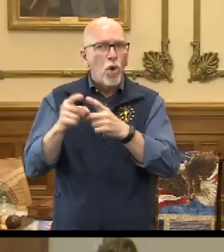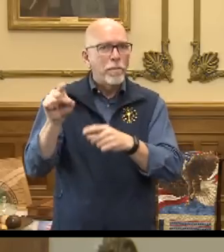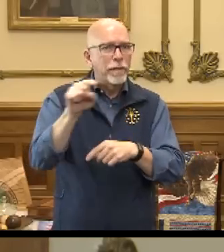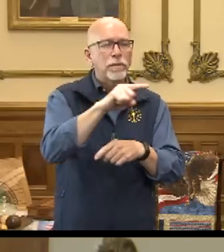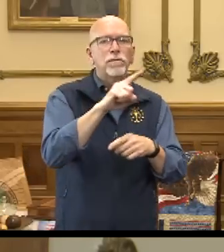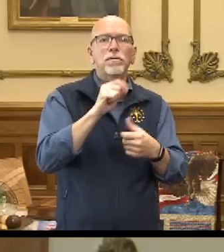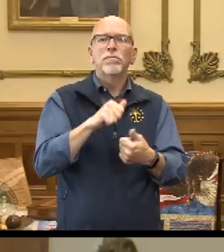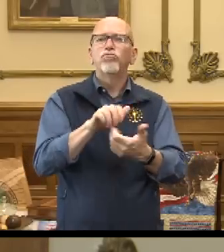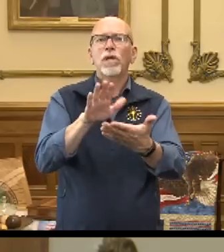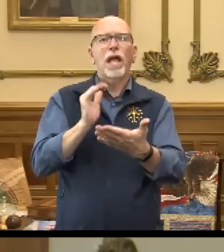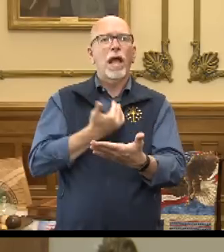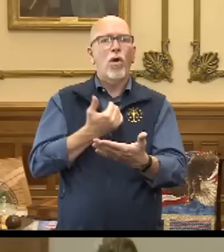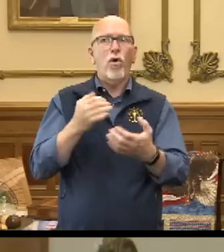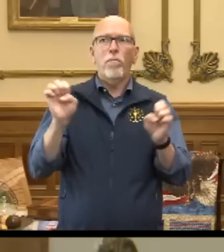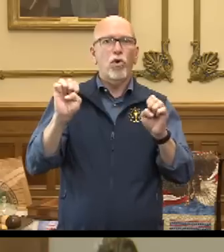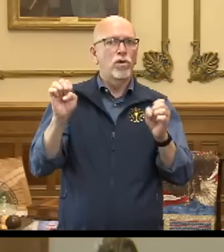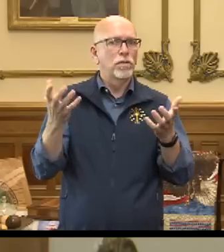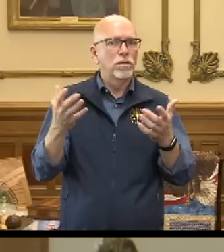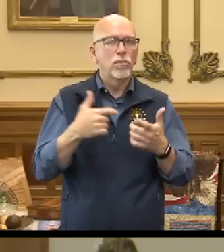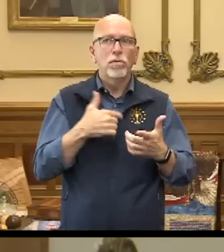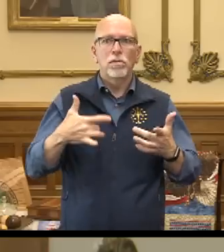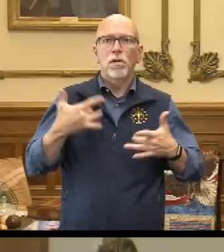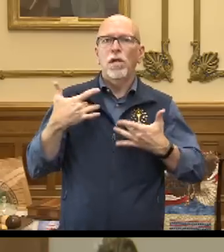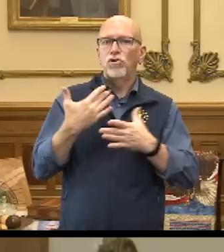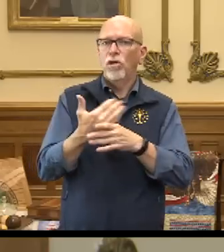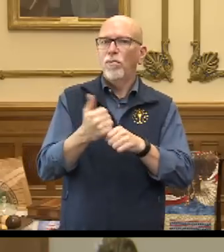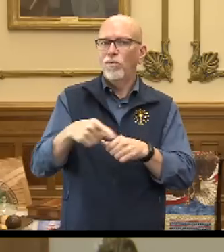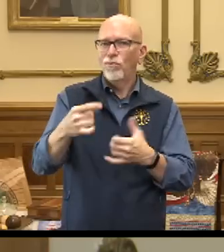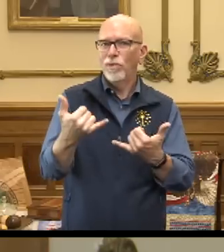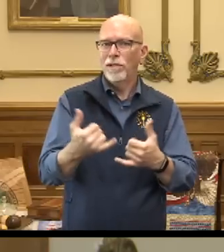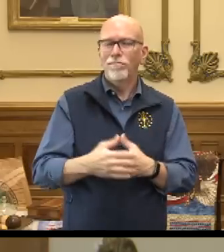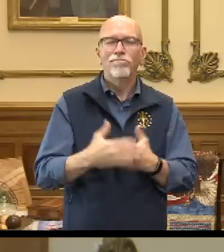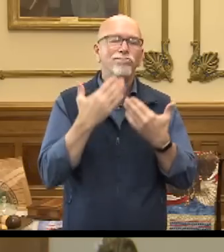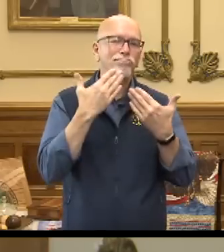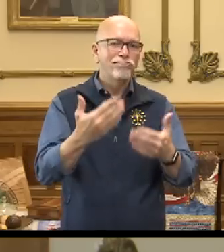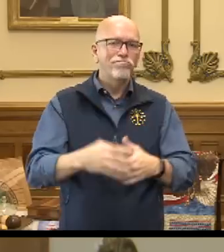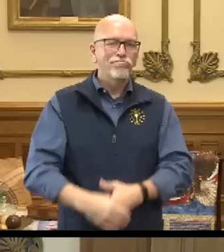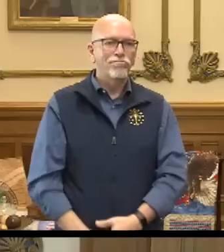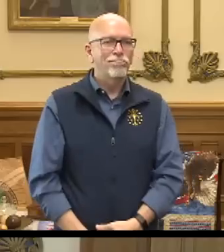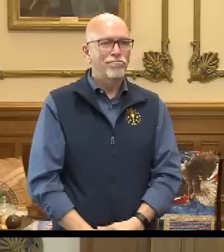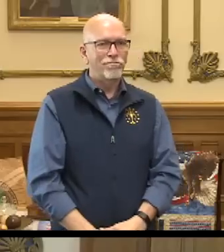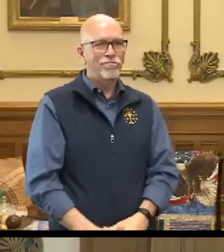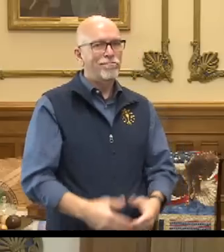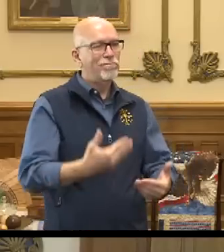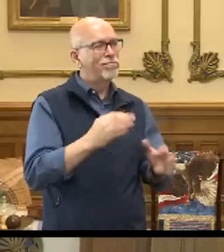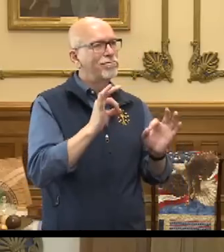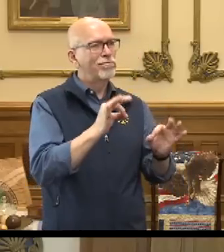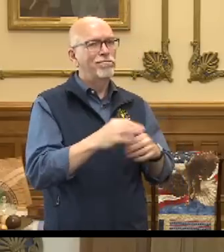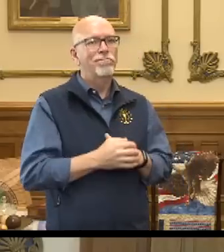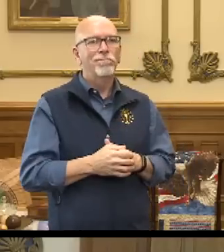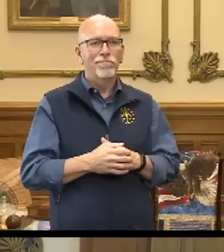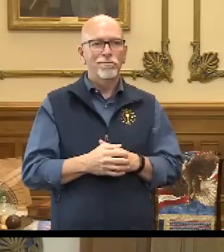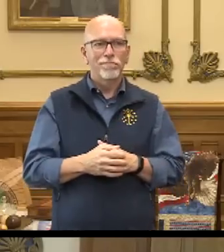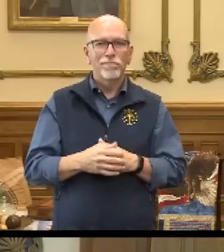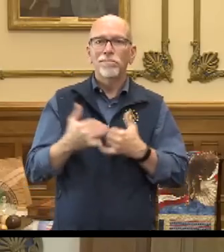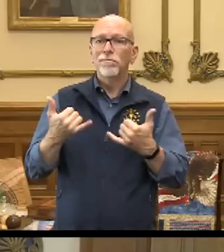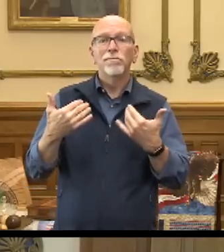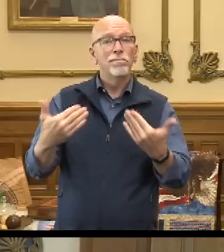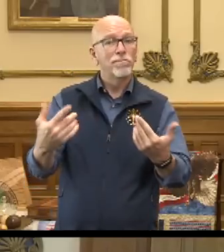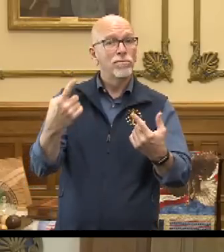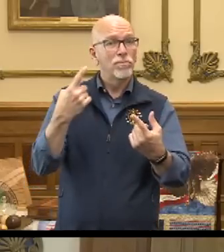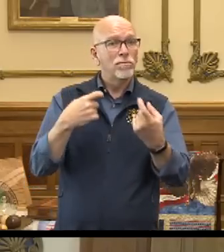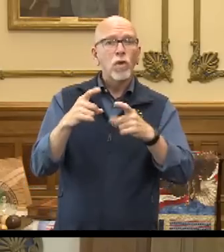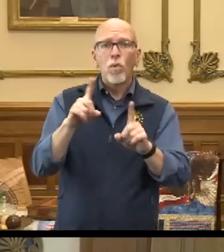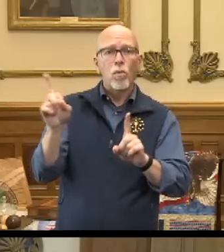help address a public health emergency. We're excited to share that with you today. So thank you. Thank you, Dr. Kaufman. Okay, you want to jump right to the,